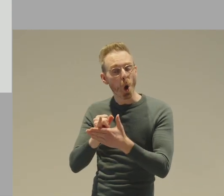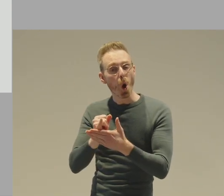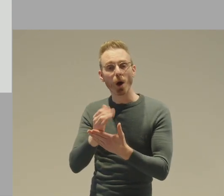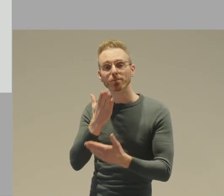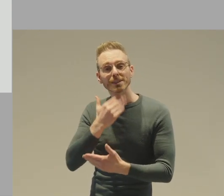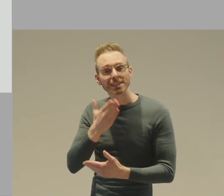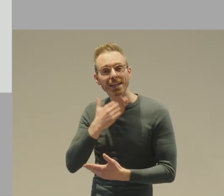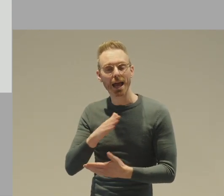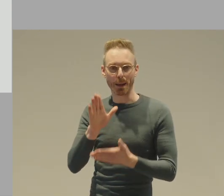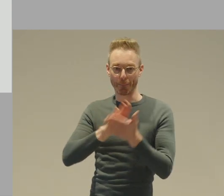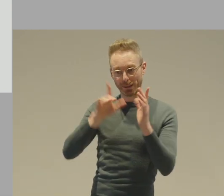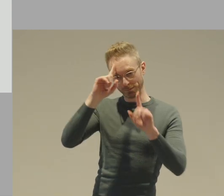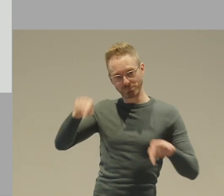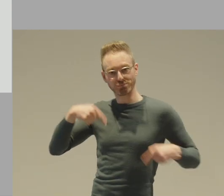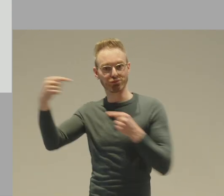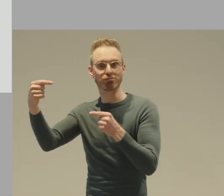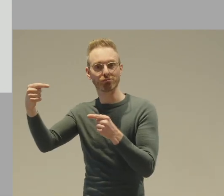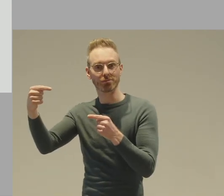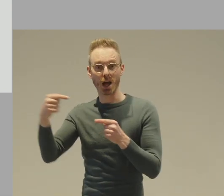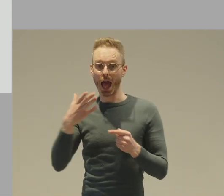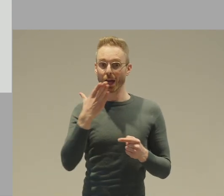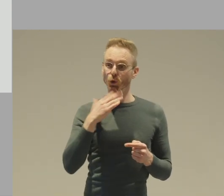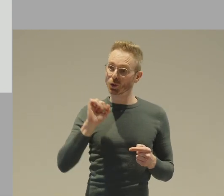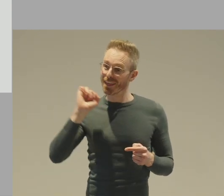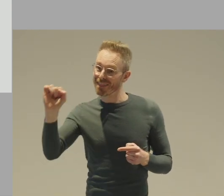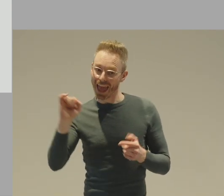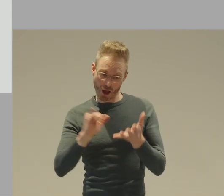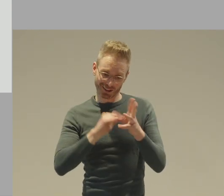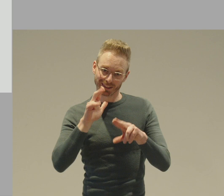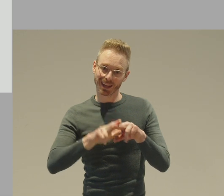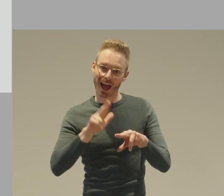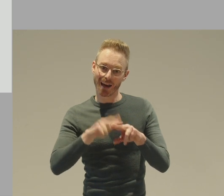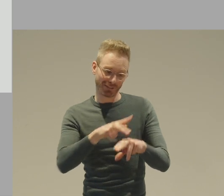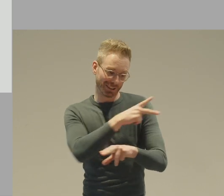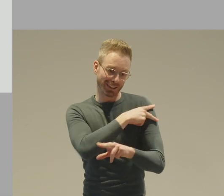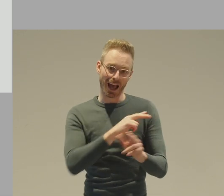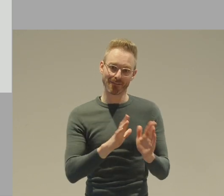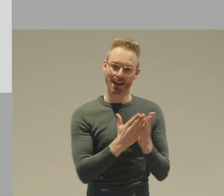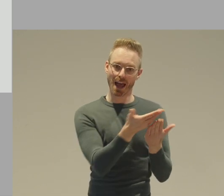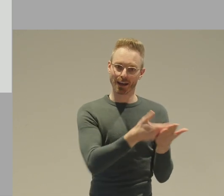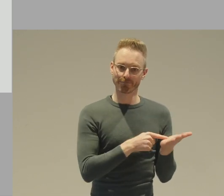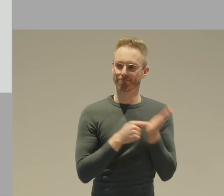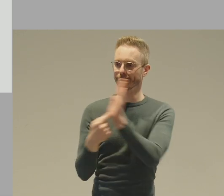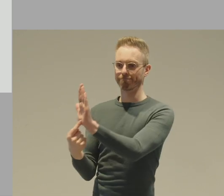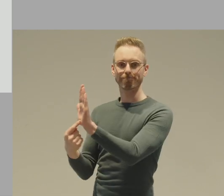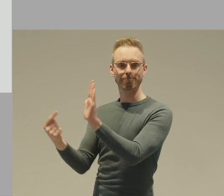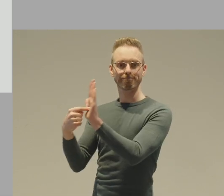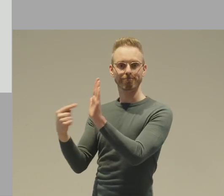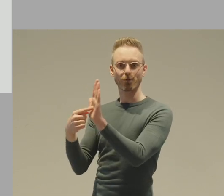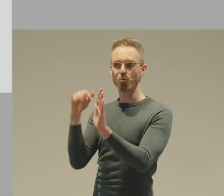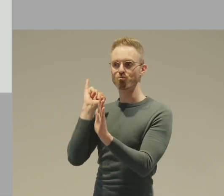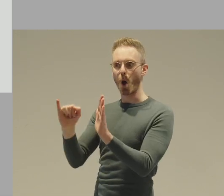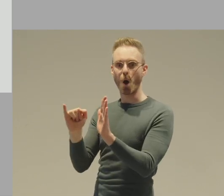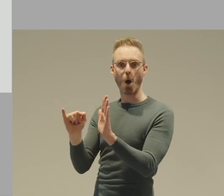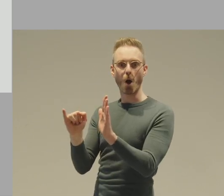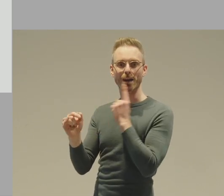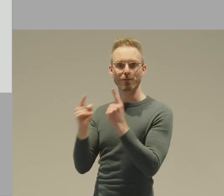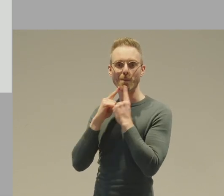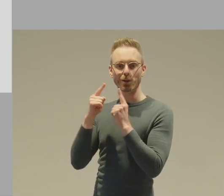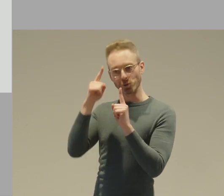and then proceed with the application. So use the staff guide. Yeah,